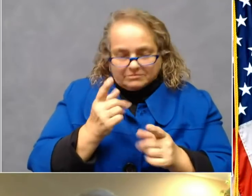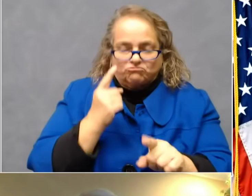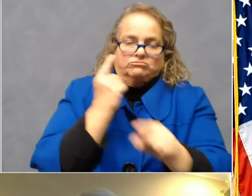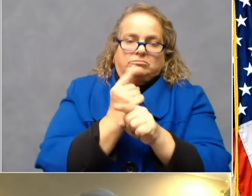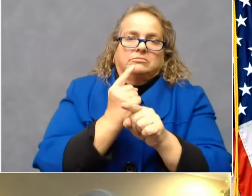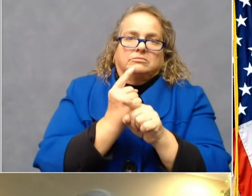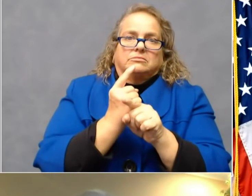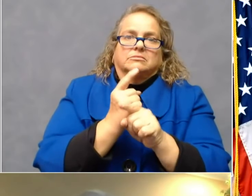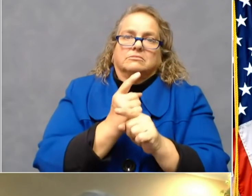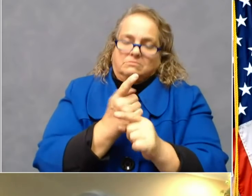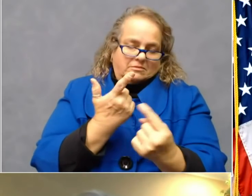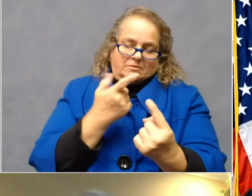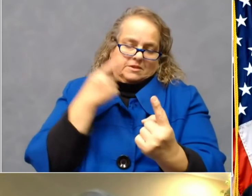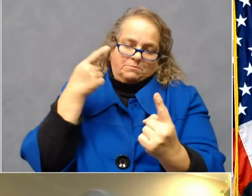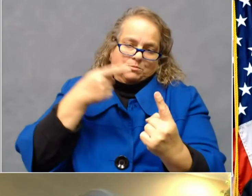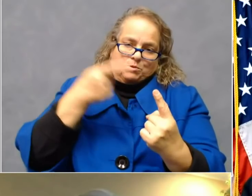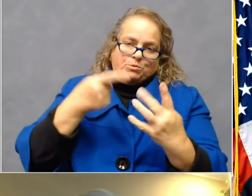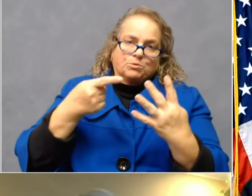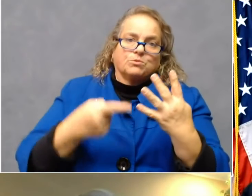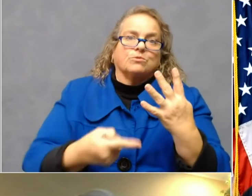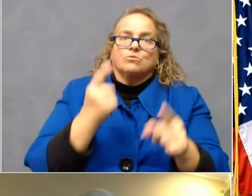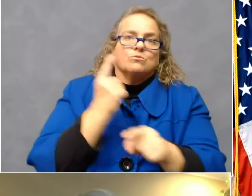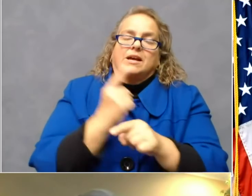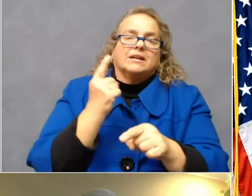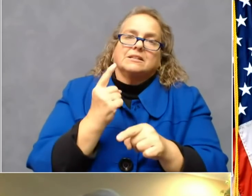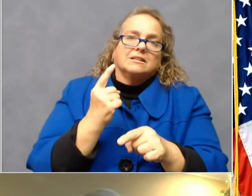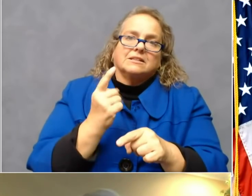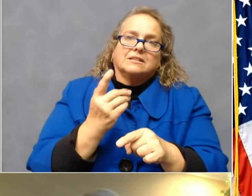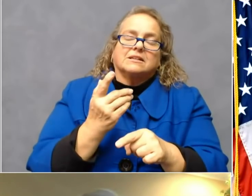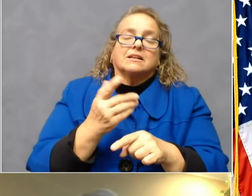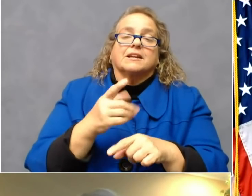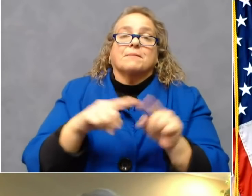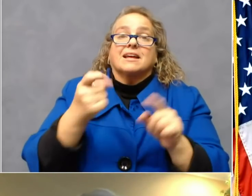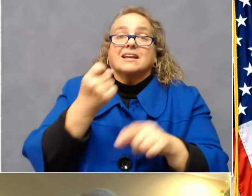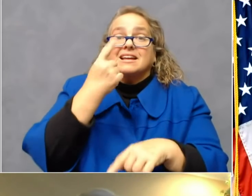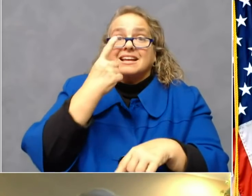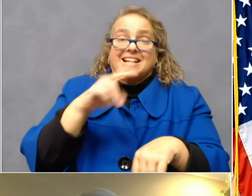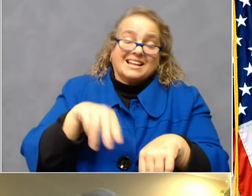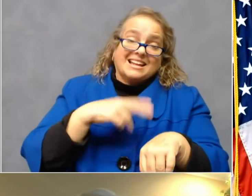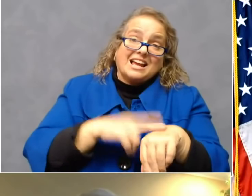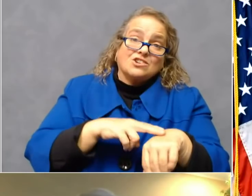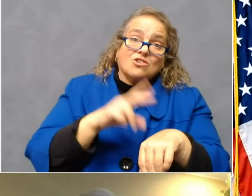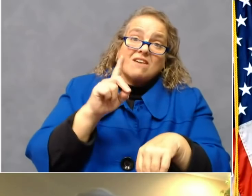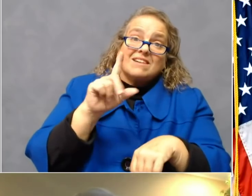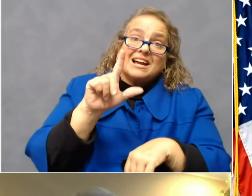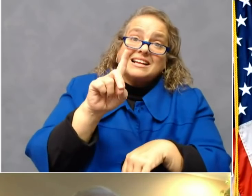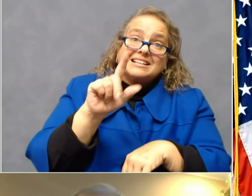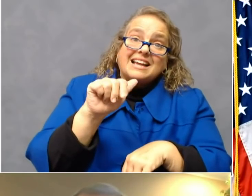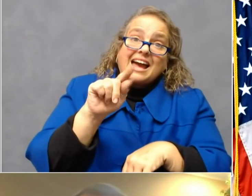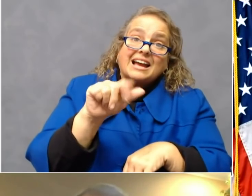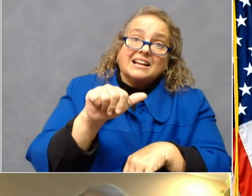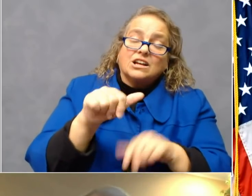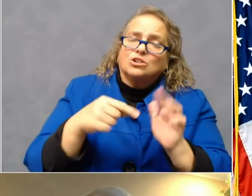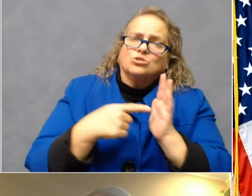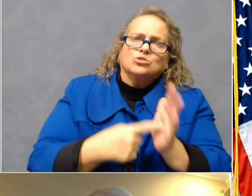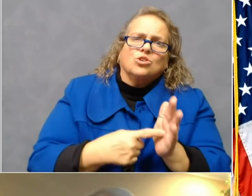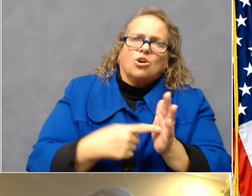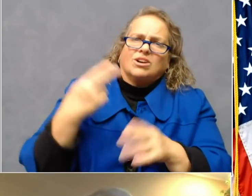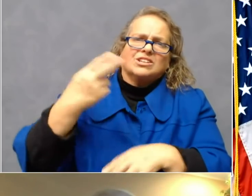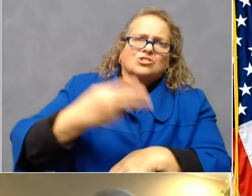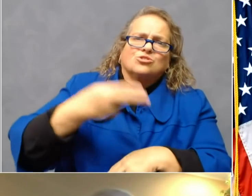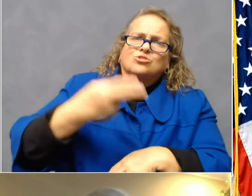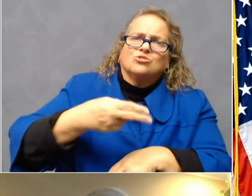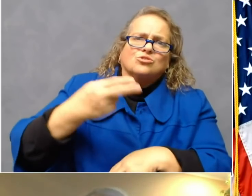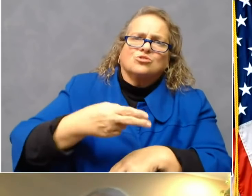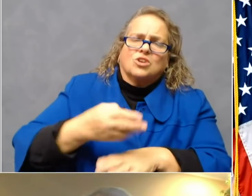data, at least historically, on issues like this prior to the implementation of this new system, has